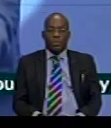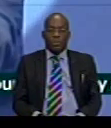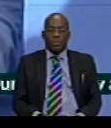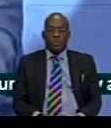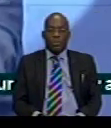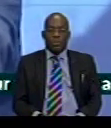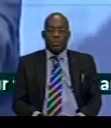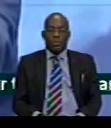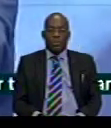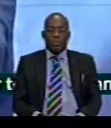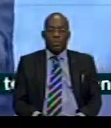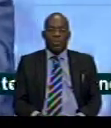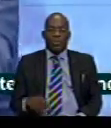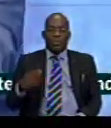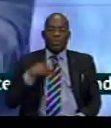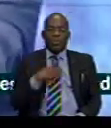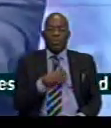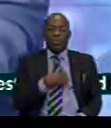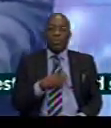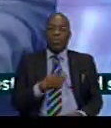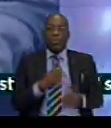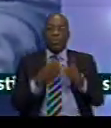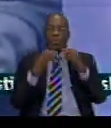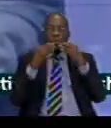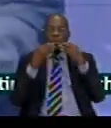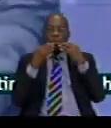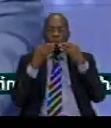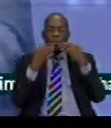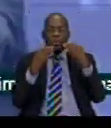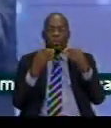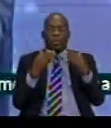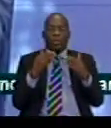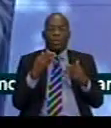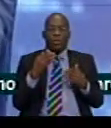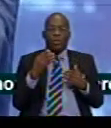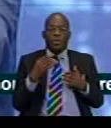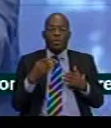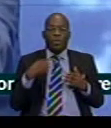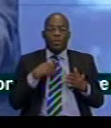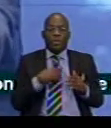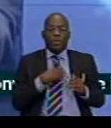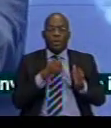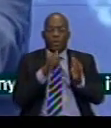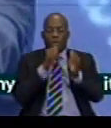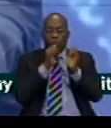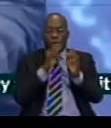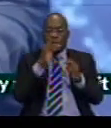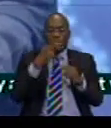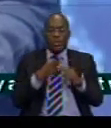We thank you, we bless your name, we praise your name for tonight.